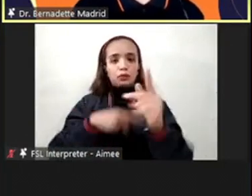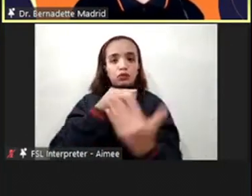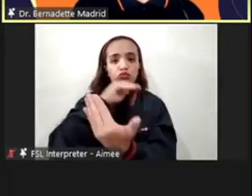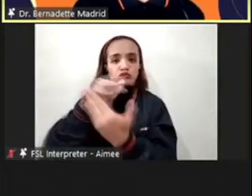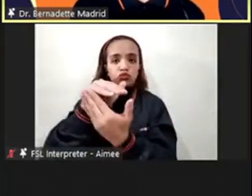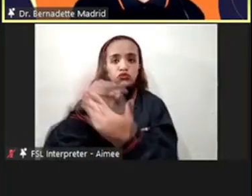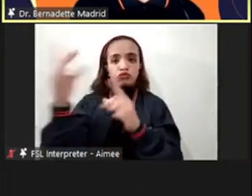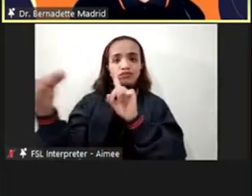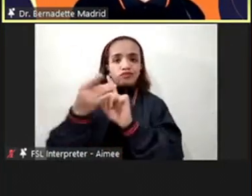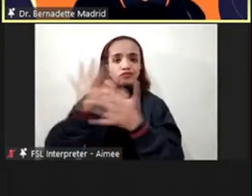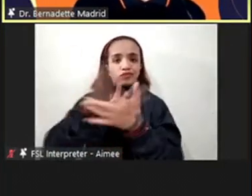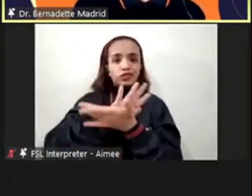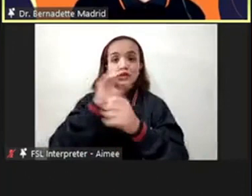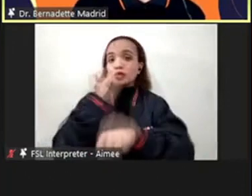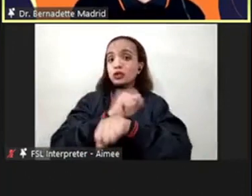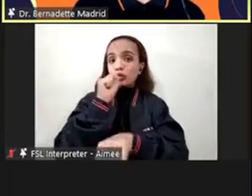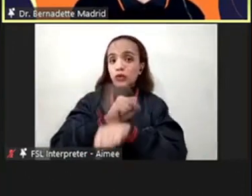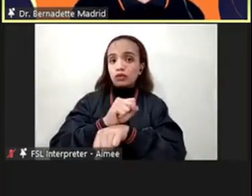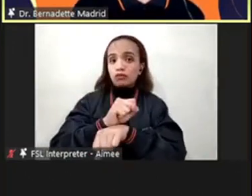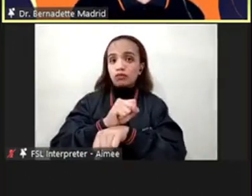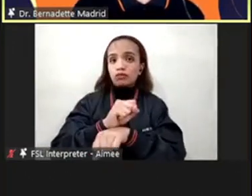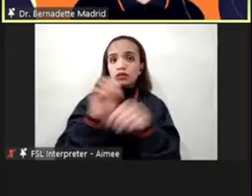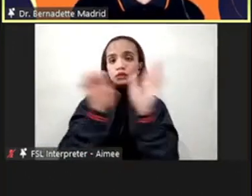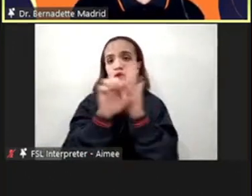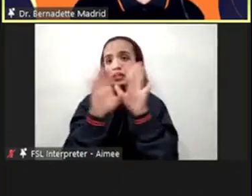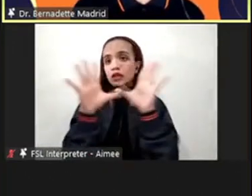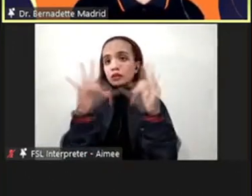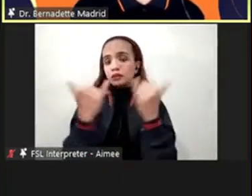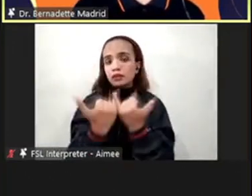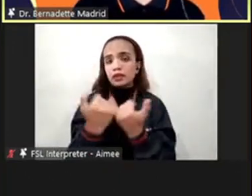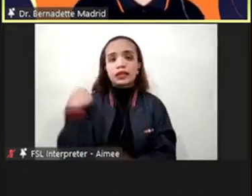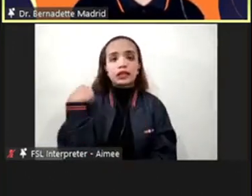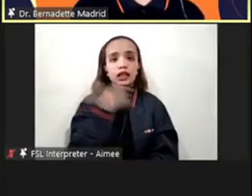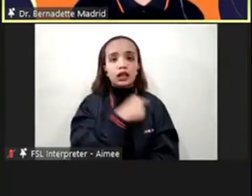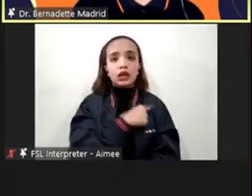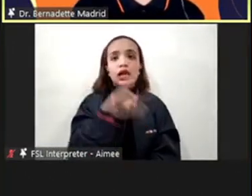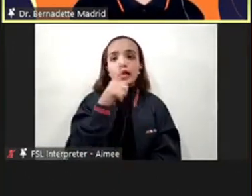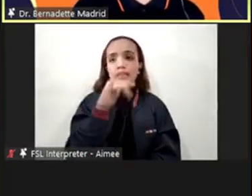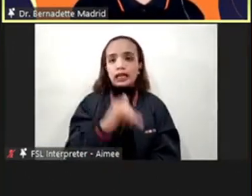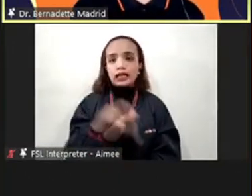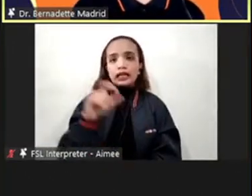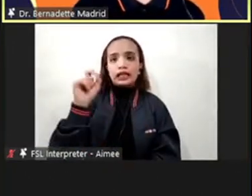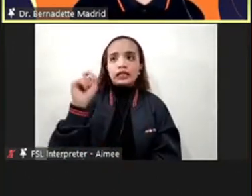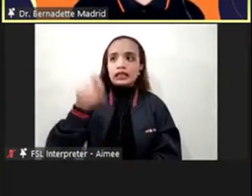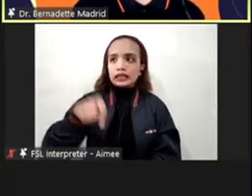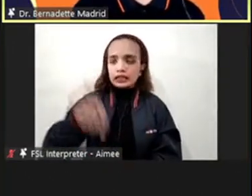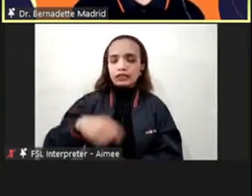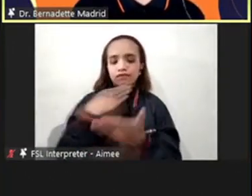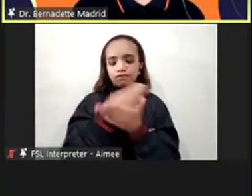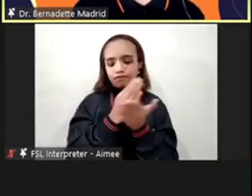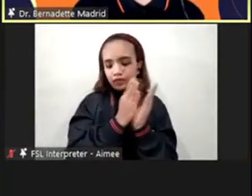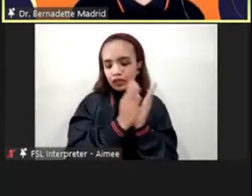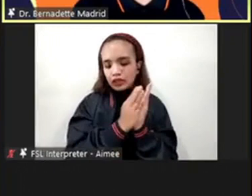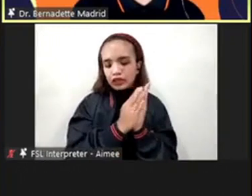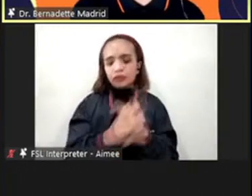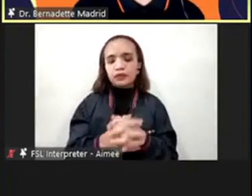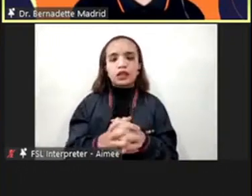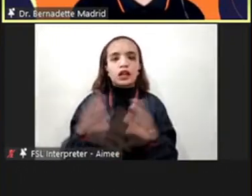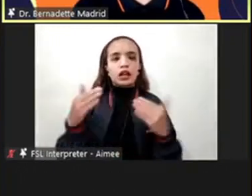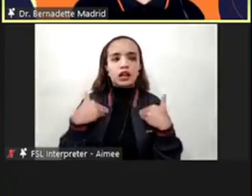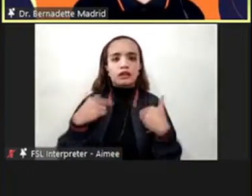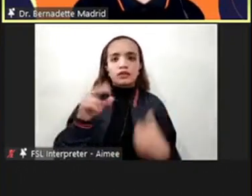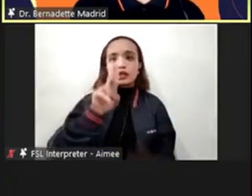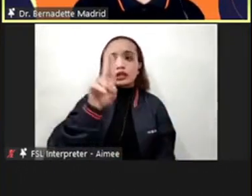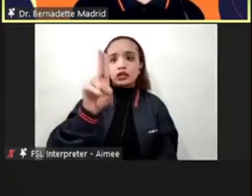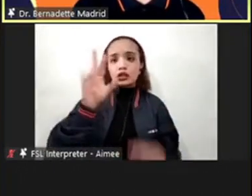workplace? So we are fortunate that, of course, it takes funds, that we had UNICEF as a